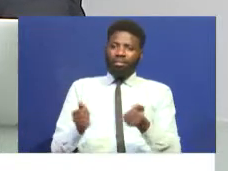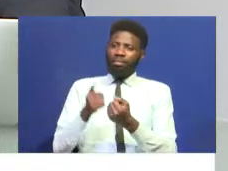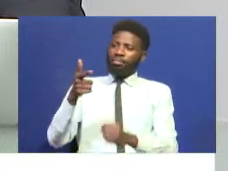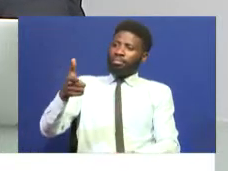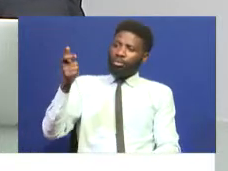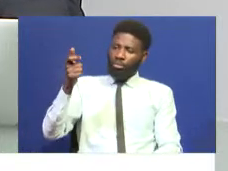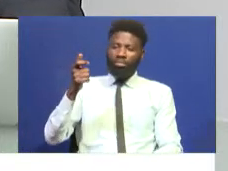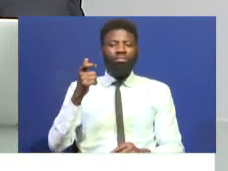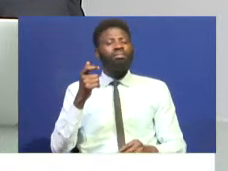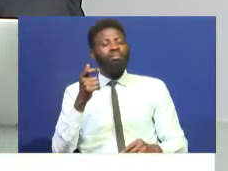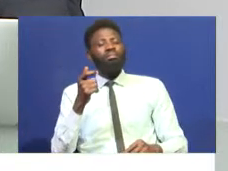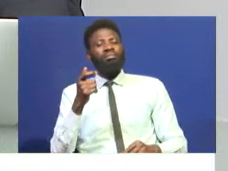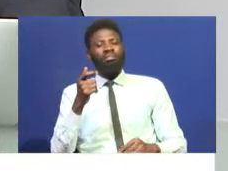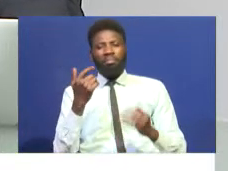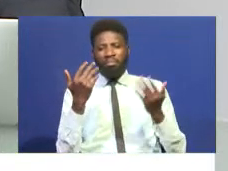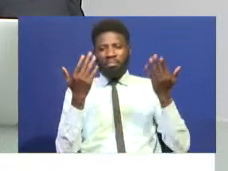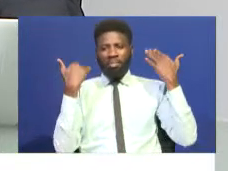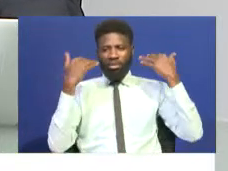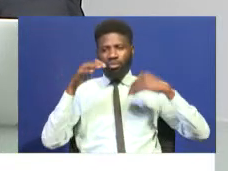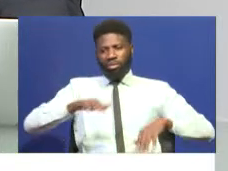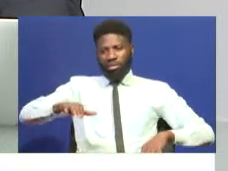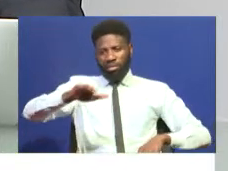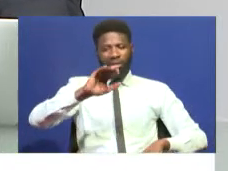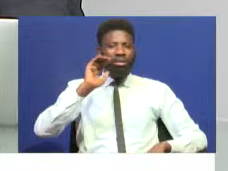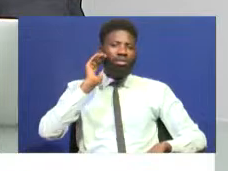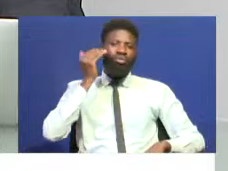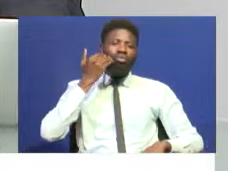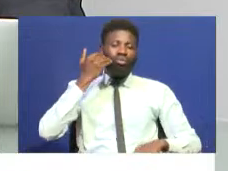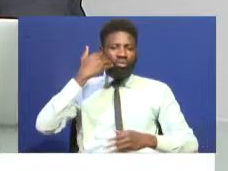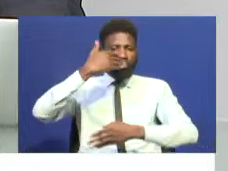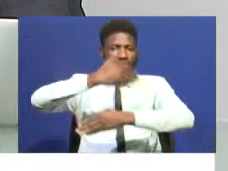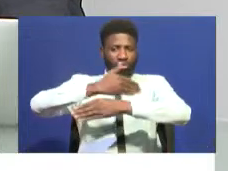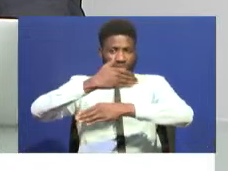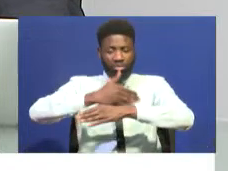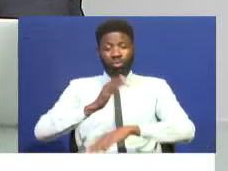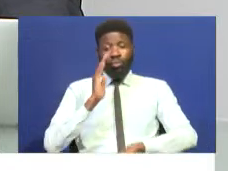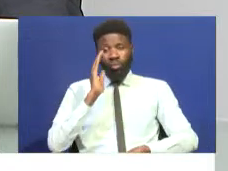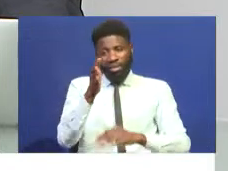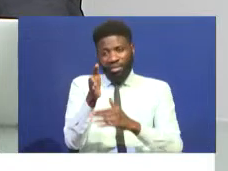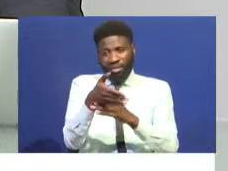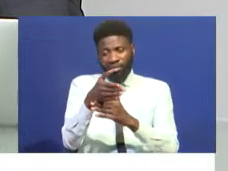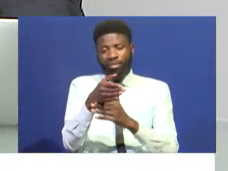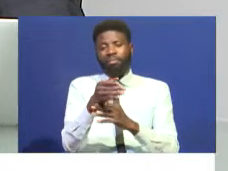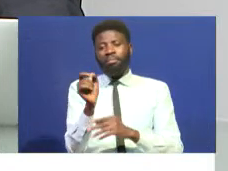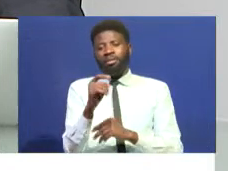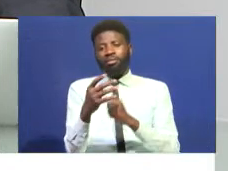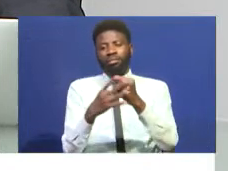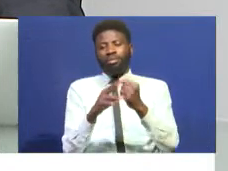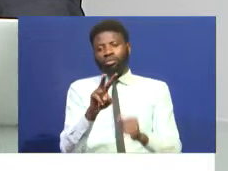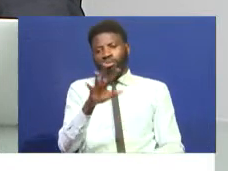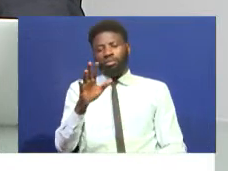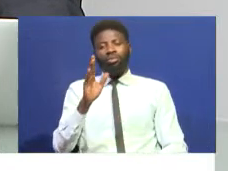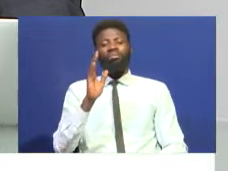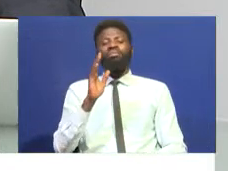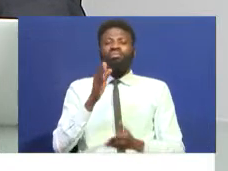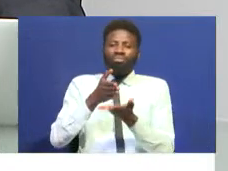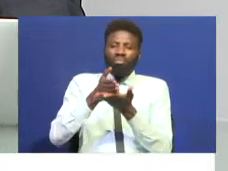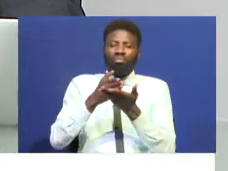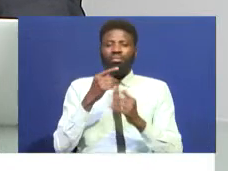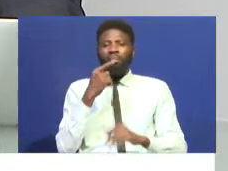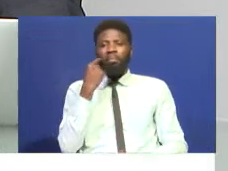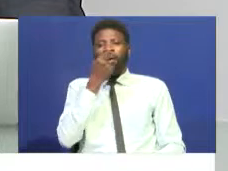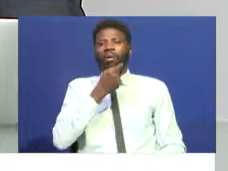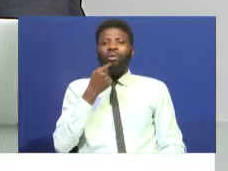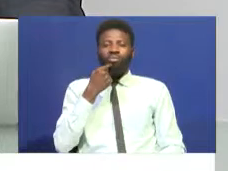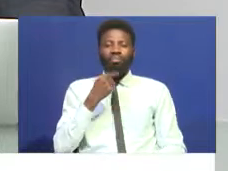six-hour maxillofacial reconstructive surgery at Kenyatta National Hospital on Thursday, September 25, 2025.